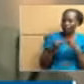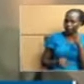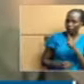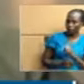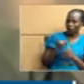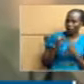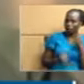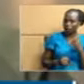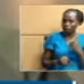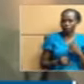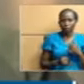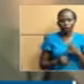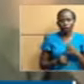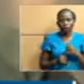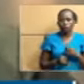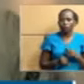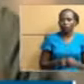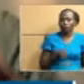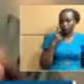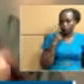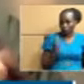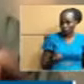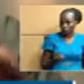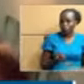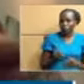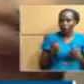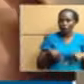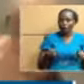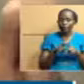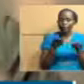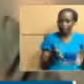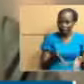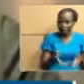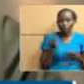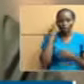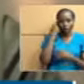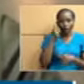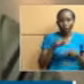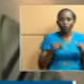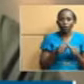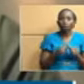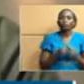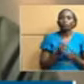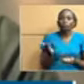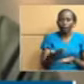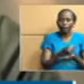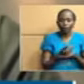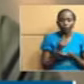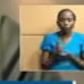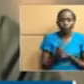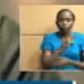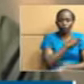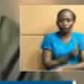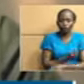emphasis, Charles, that you see, for us here, we are thinking of mobilizing resources to go for funding from these